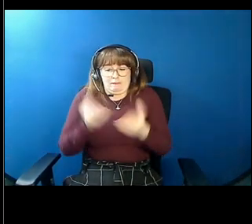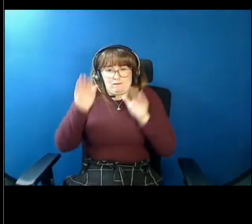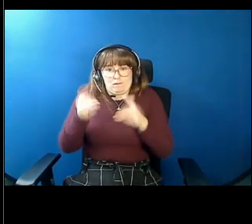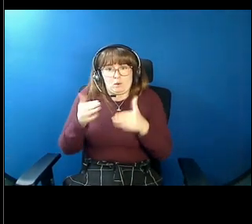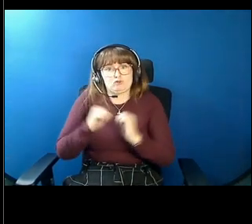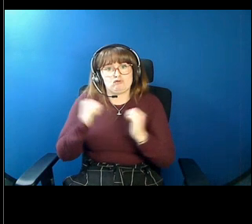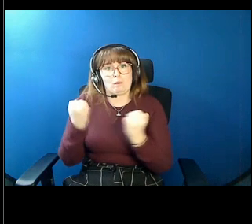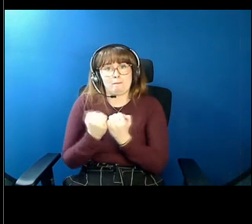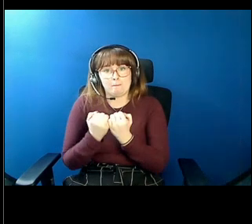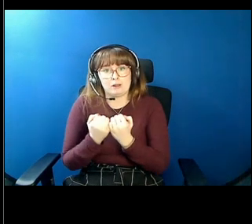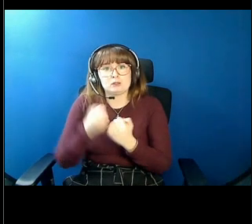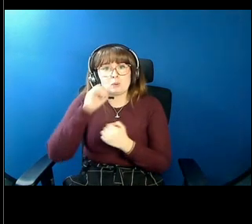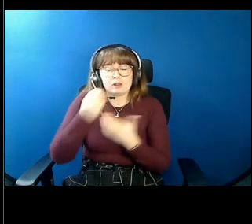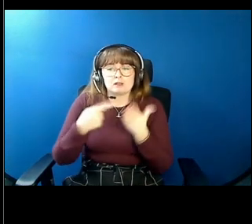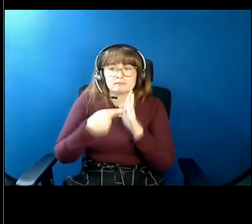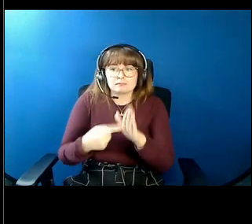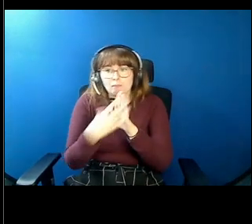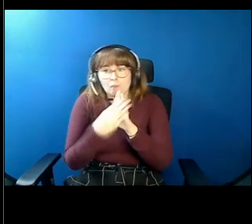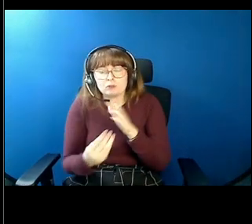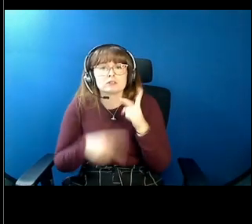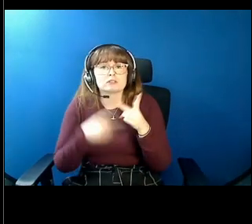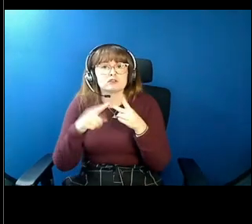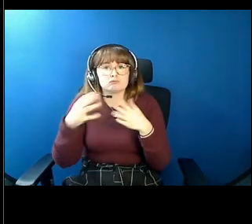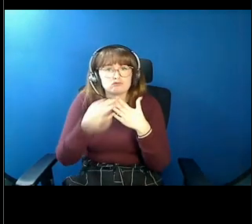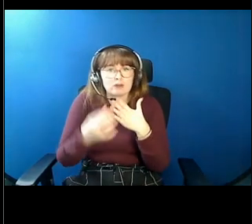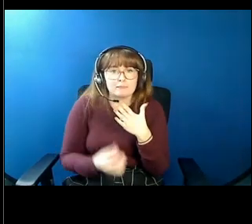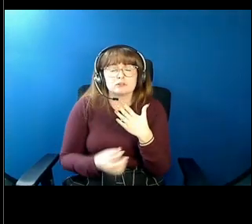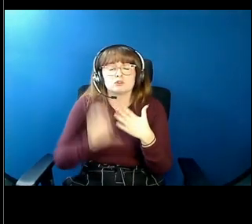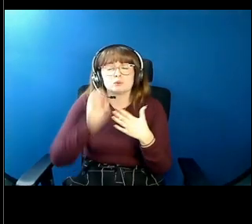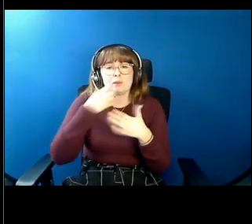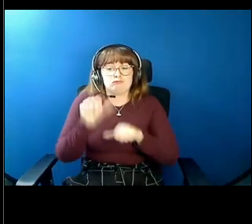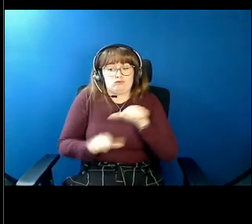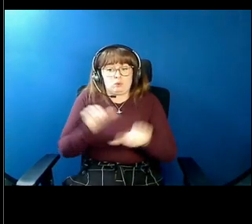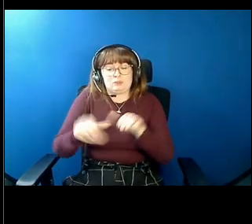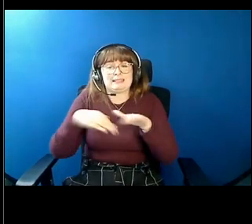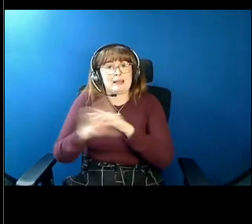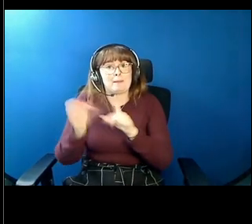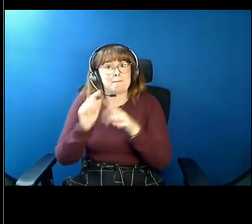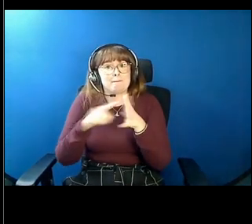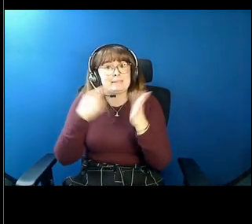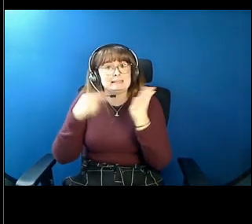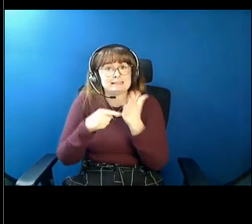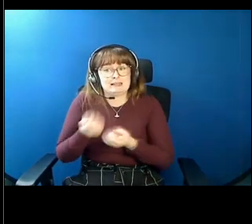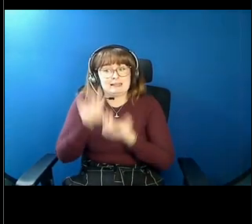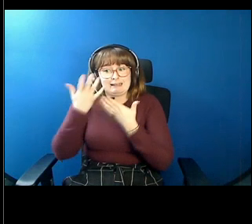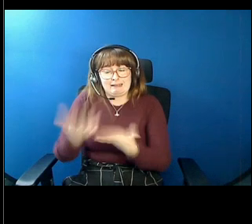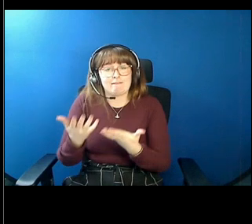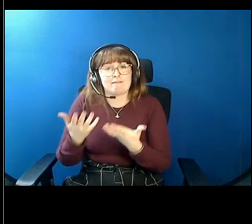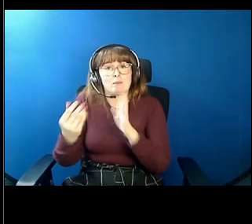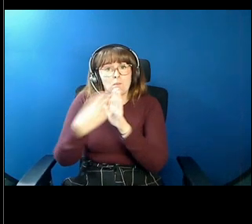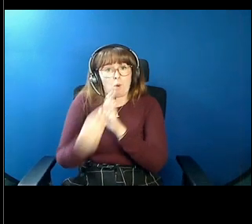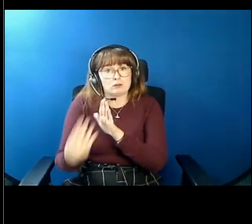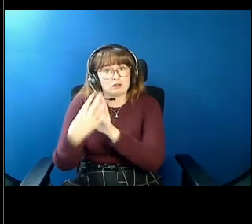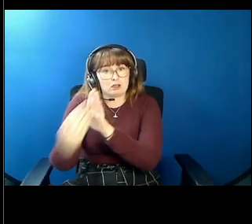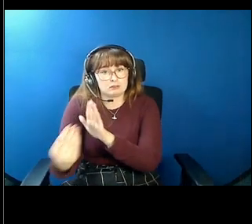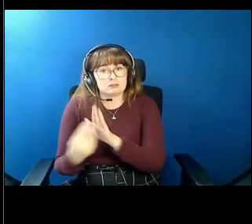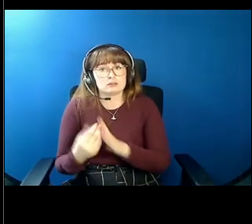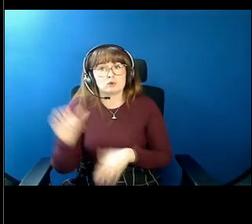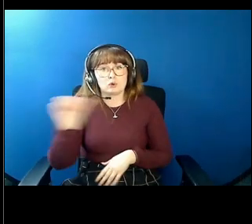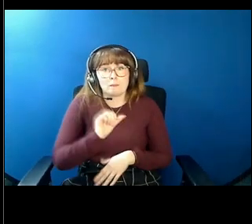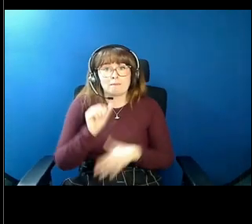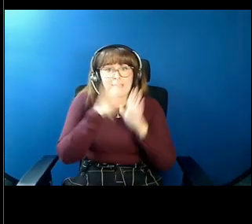scenarios and the model parameters. We'll then process these scenarios in Pete and provide the outputs of the models in the client's preferred format. So this, again, could be Excel, it could